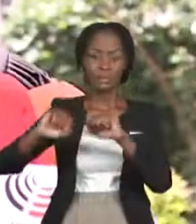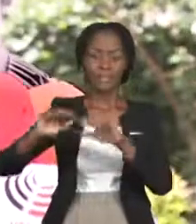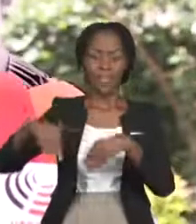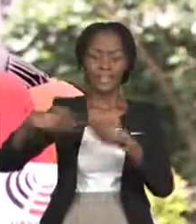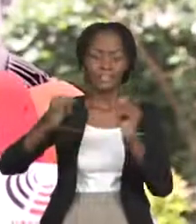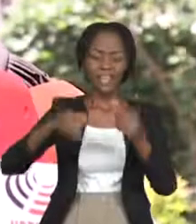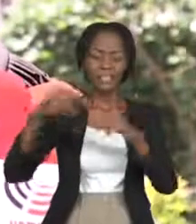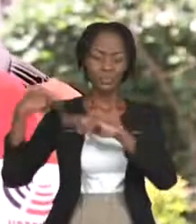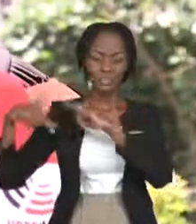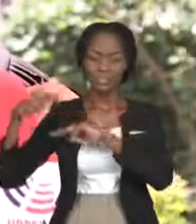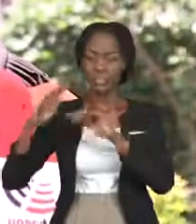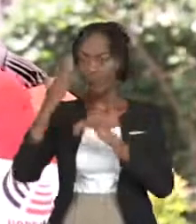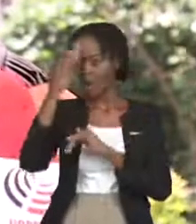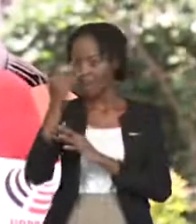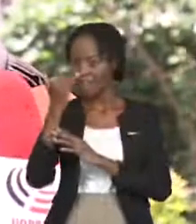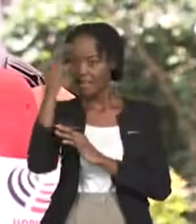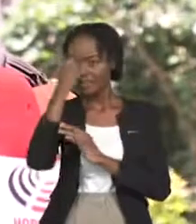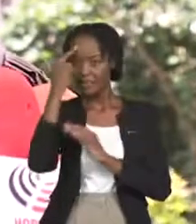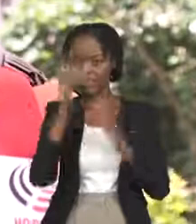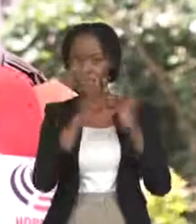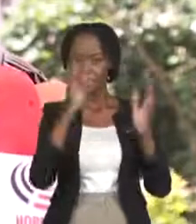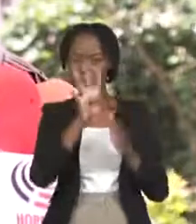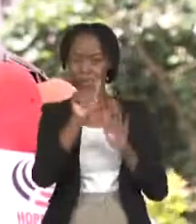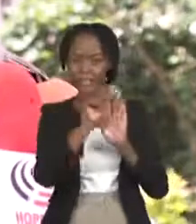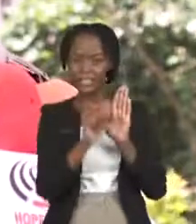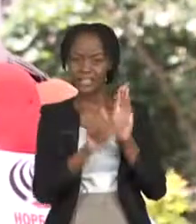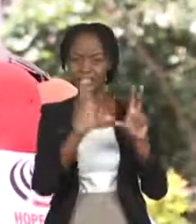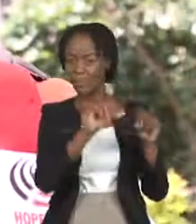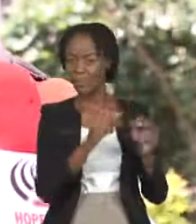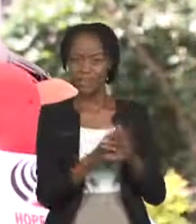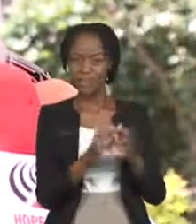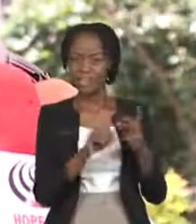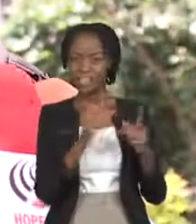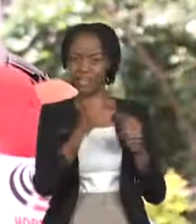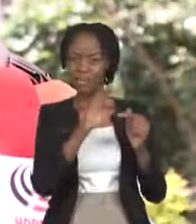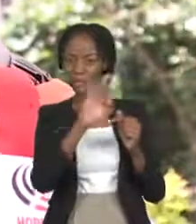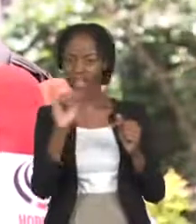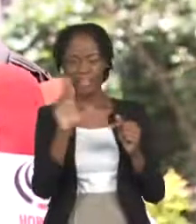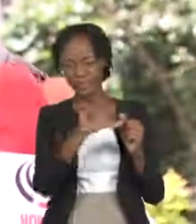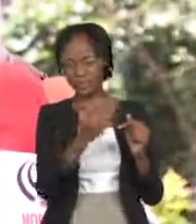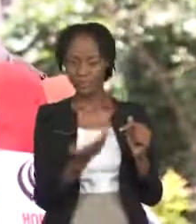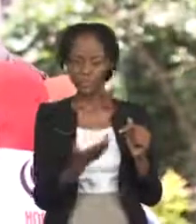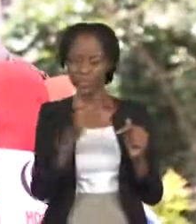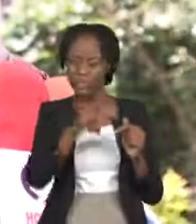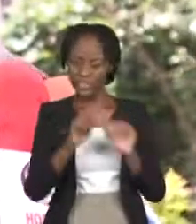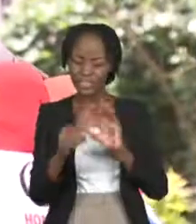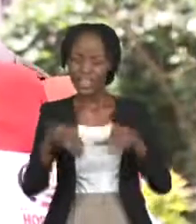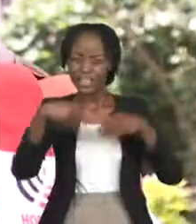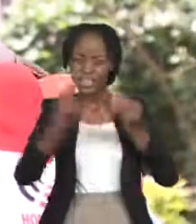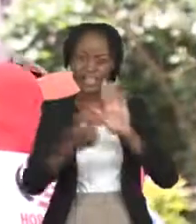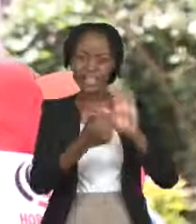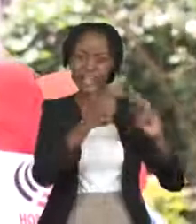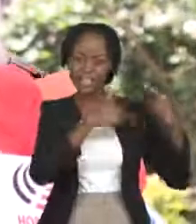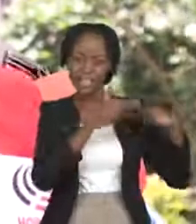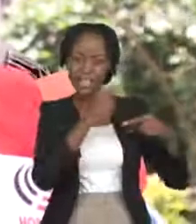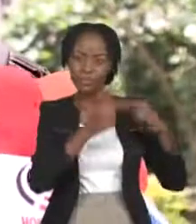about the big four agenda. It's nonsense. It's not about BBI. It's nonsense. Leave a legacy founded upon the rule of